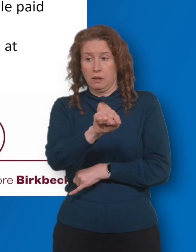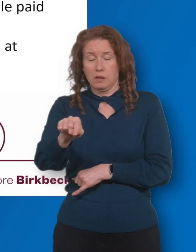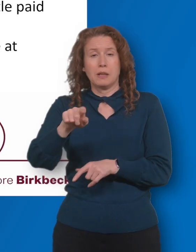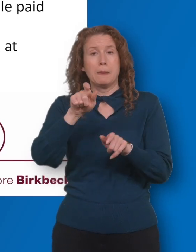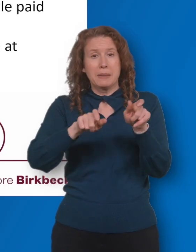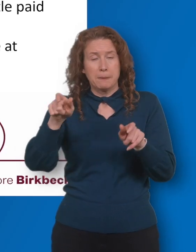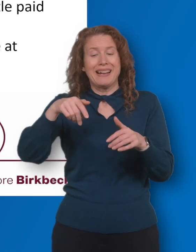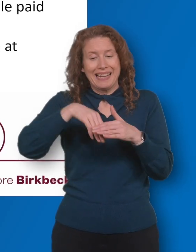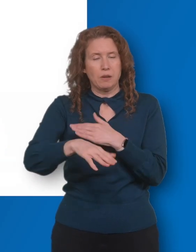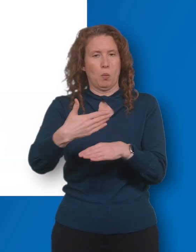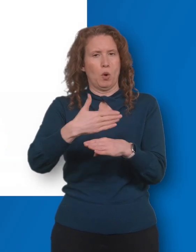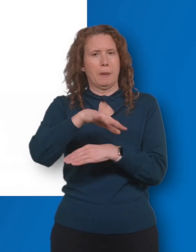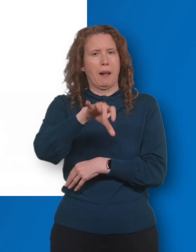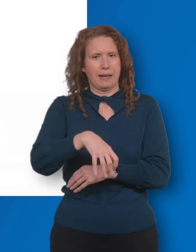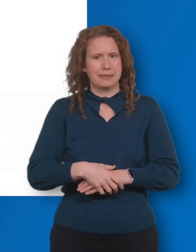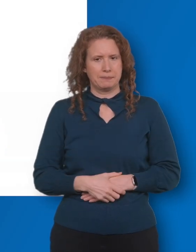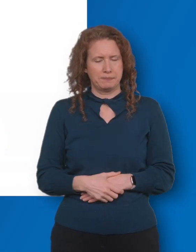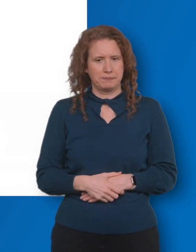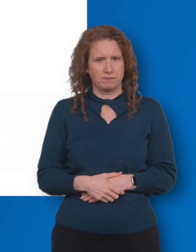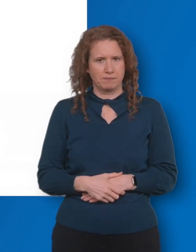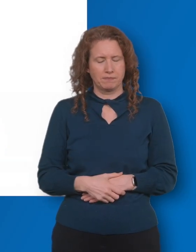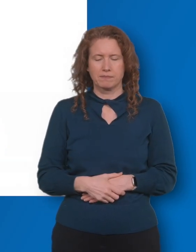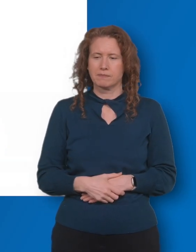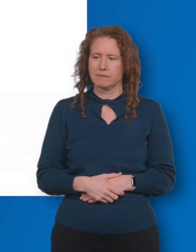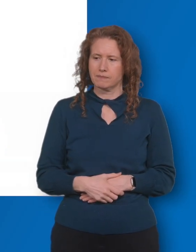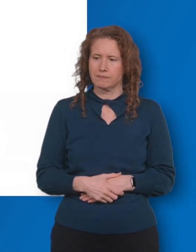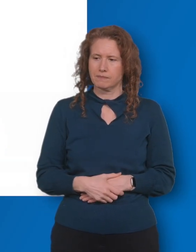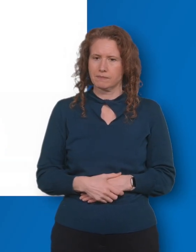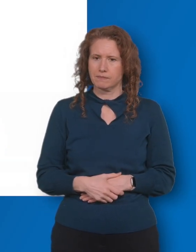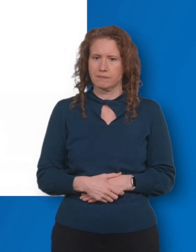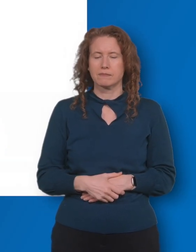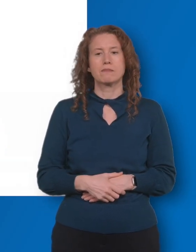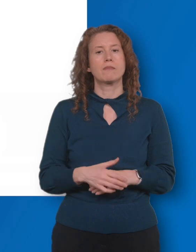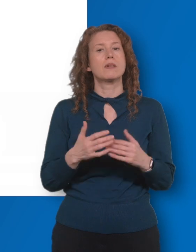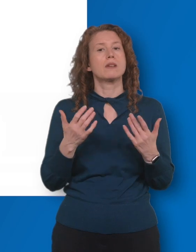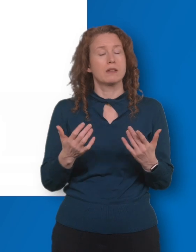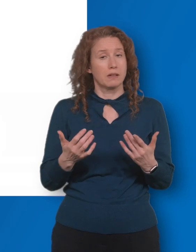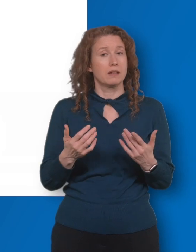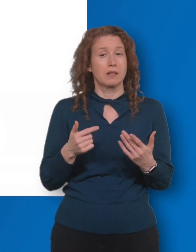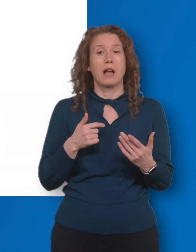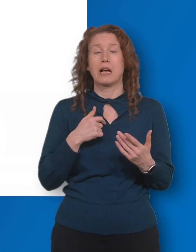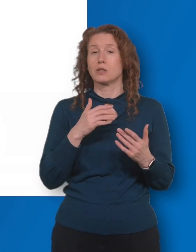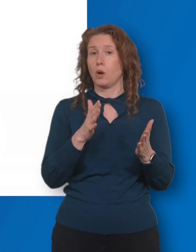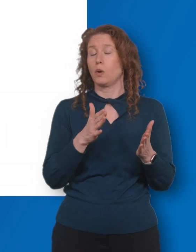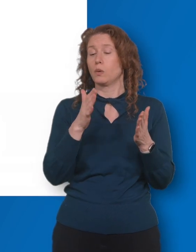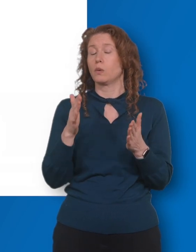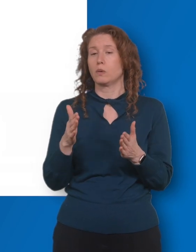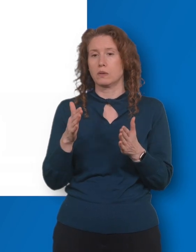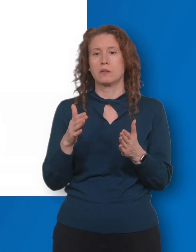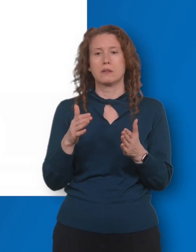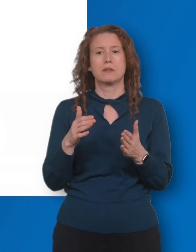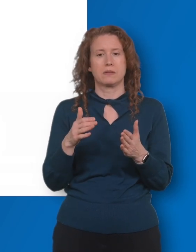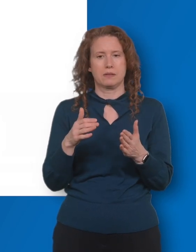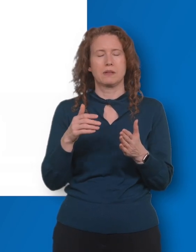the workplace. So we are about to start our 3rd piece of NRB